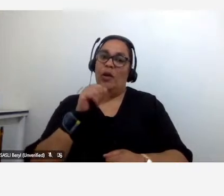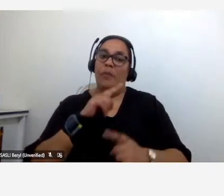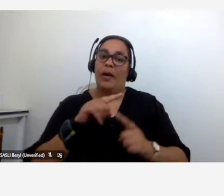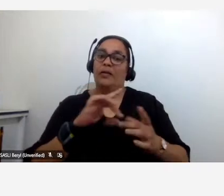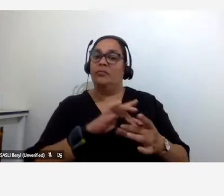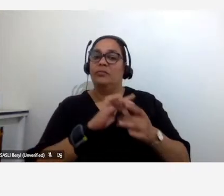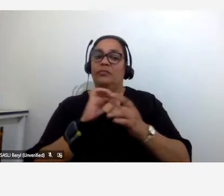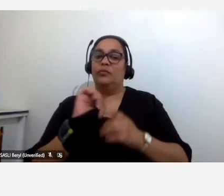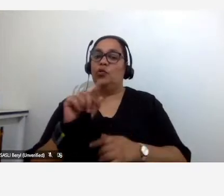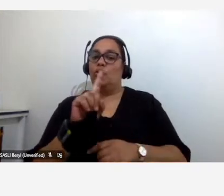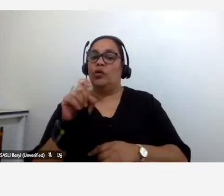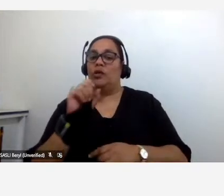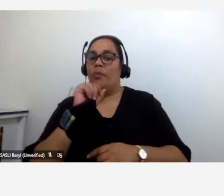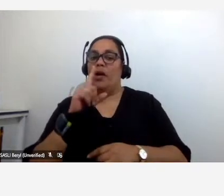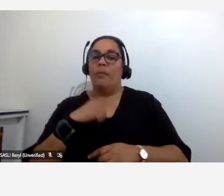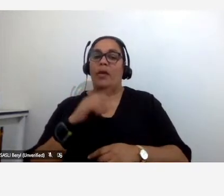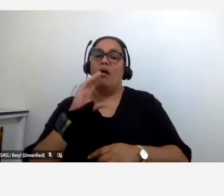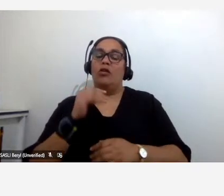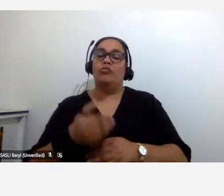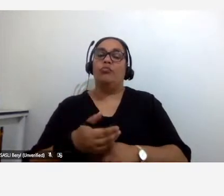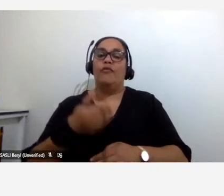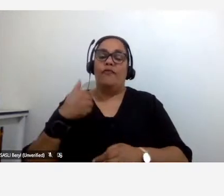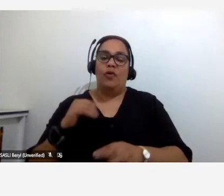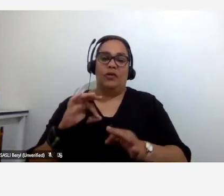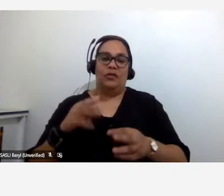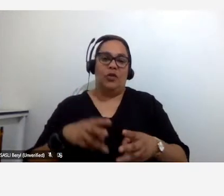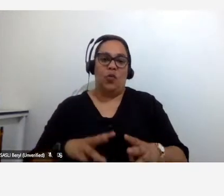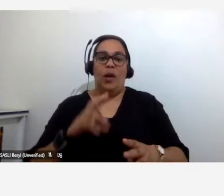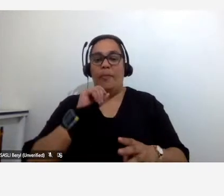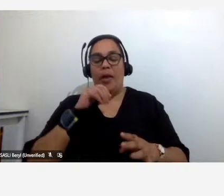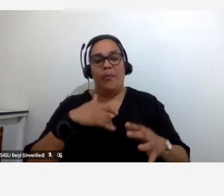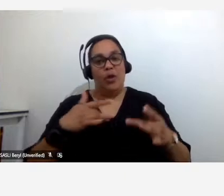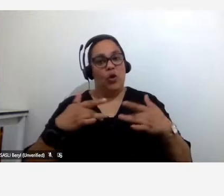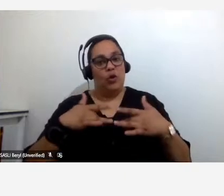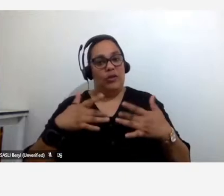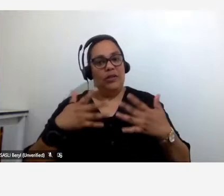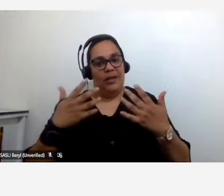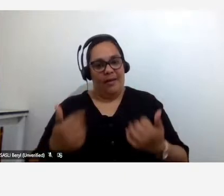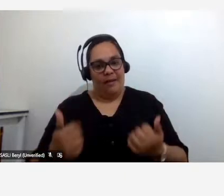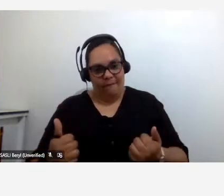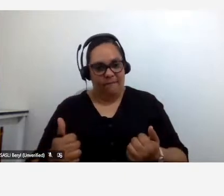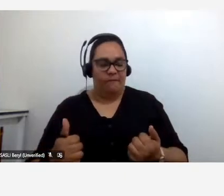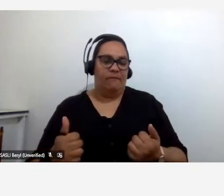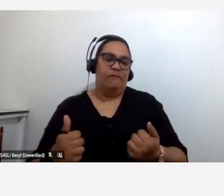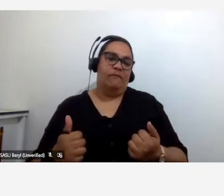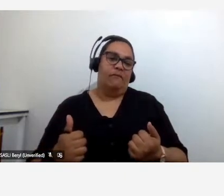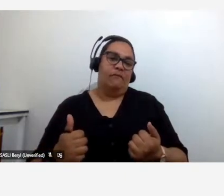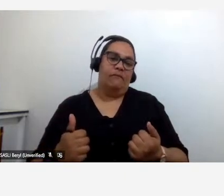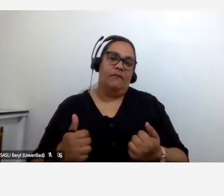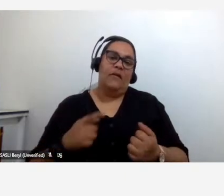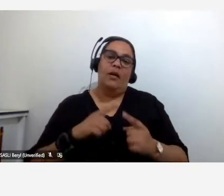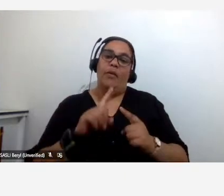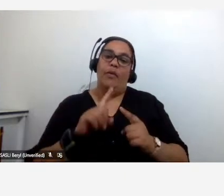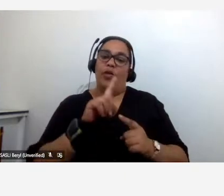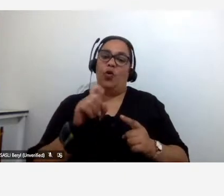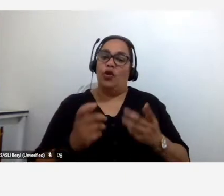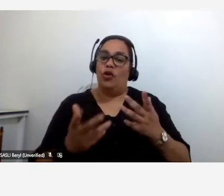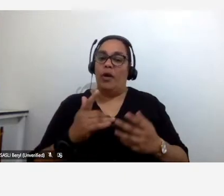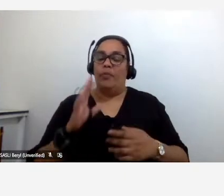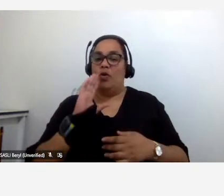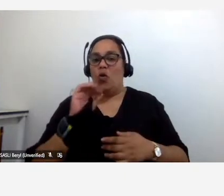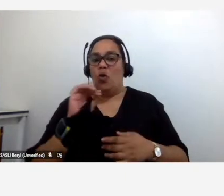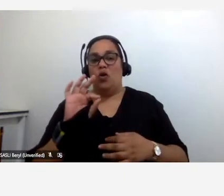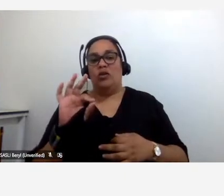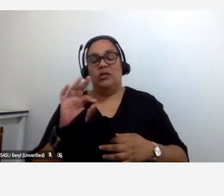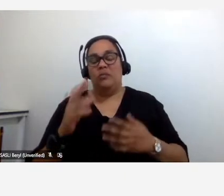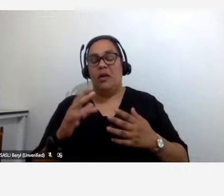to the question I asked earlier in this instance, when I was concerned about, though the question perhaps one would say it was misplaced,